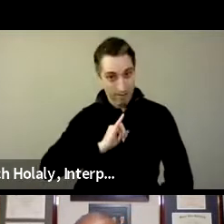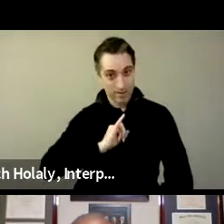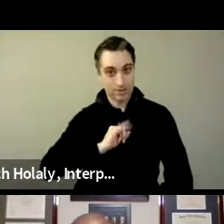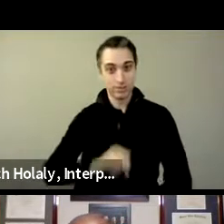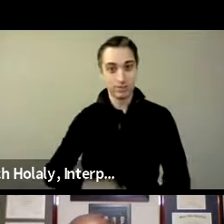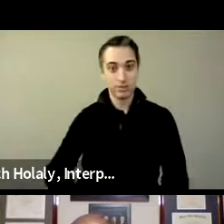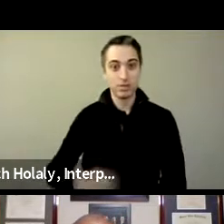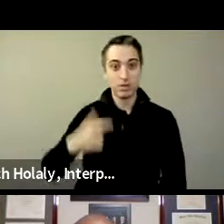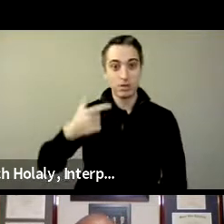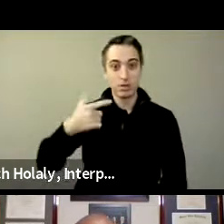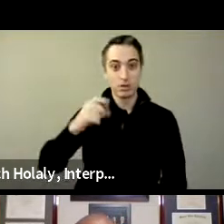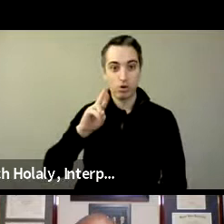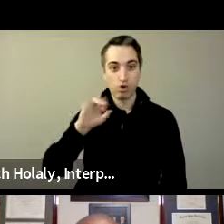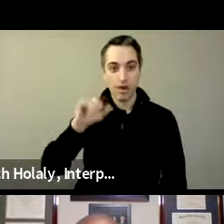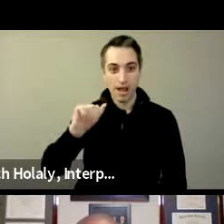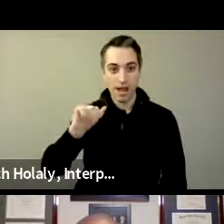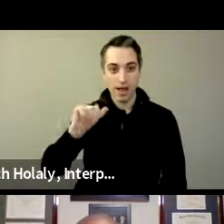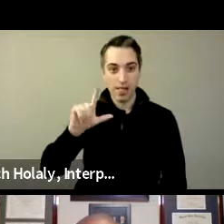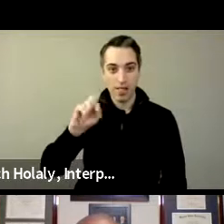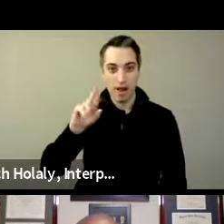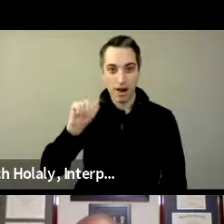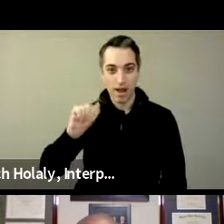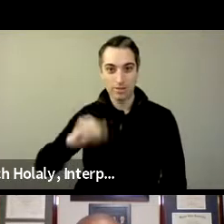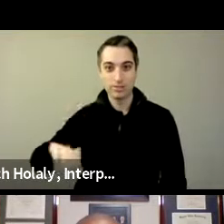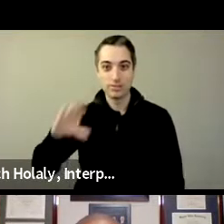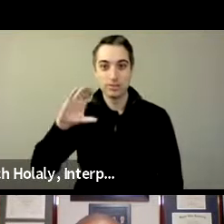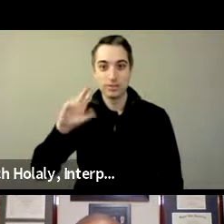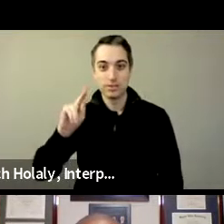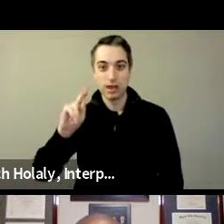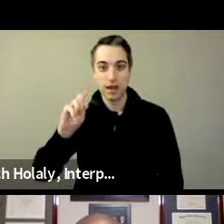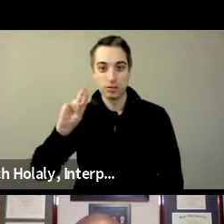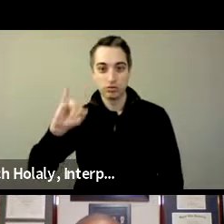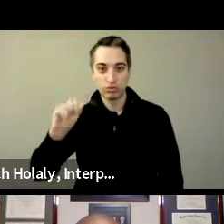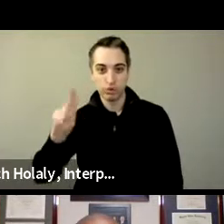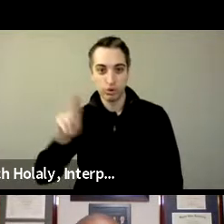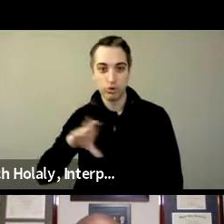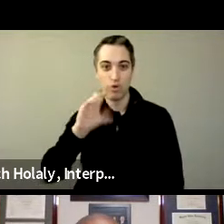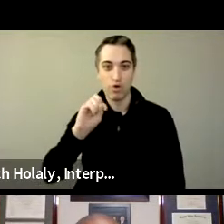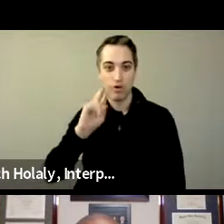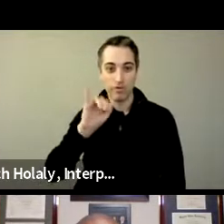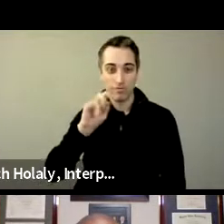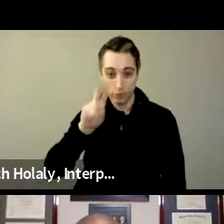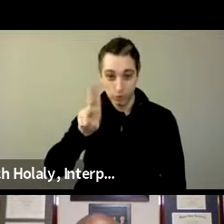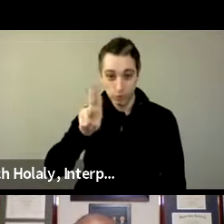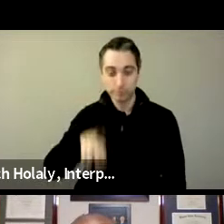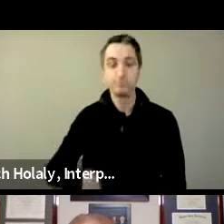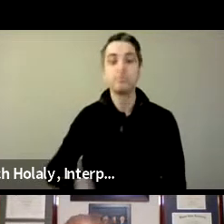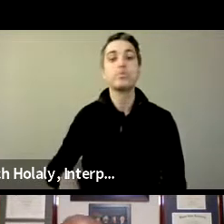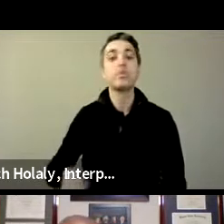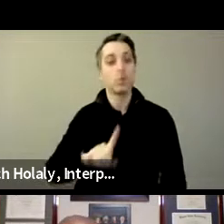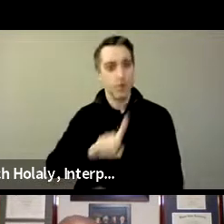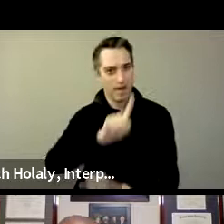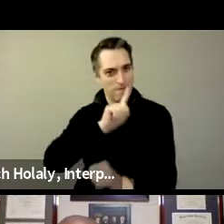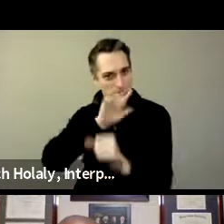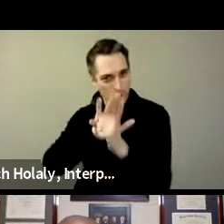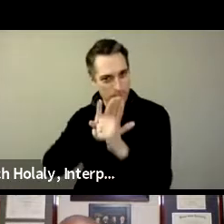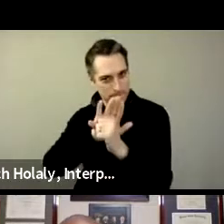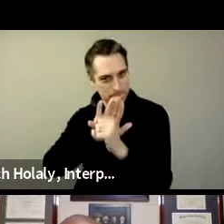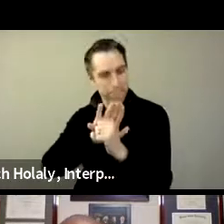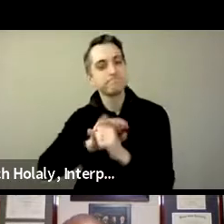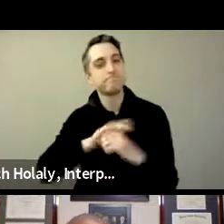Gloria Lara. Anu Richard Corriveau. Do solemnly swear or affirm.